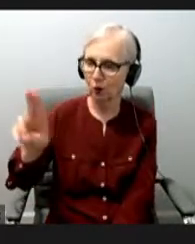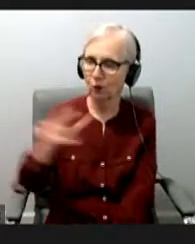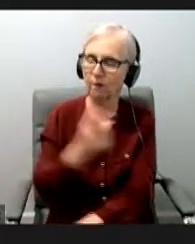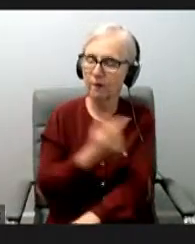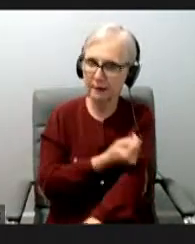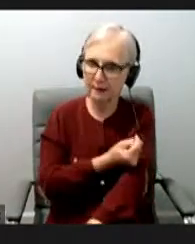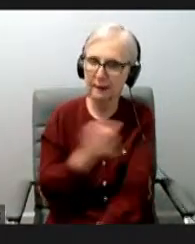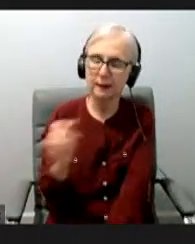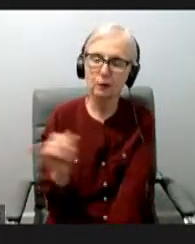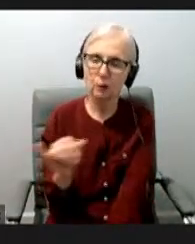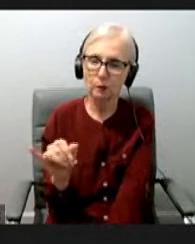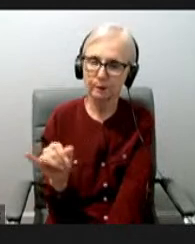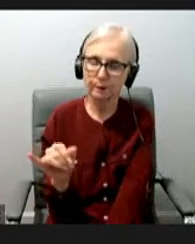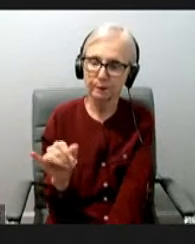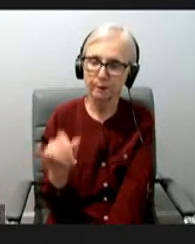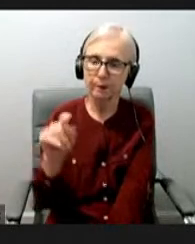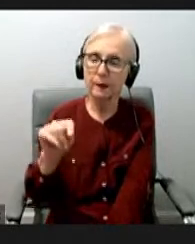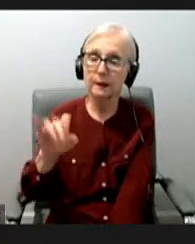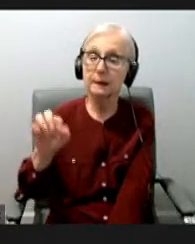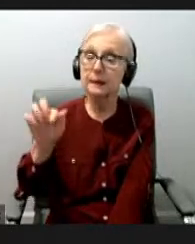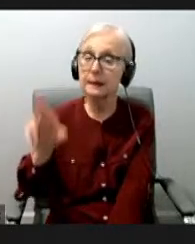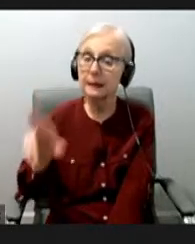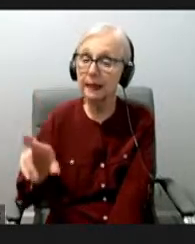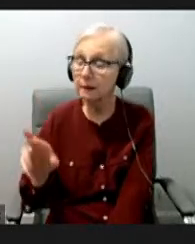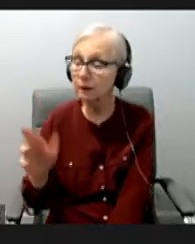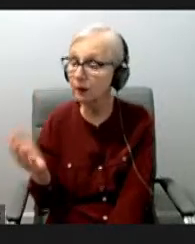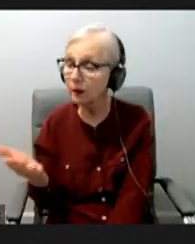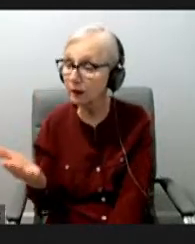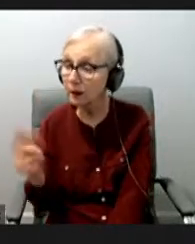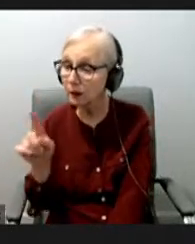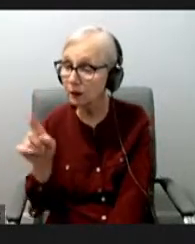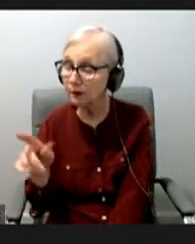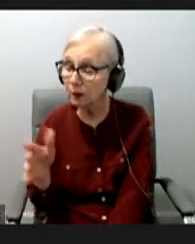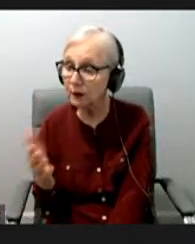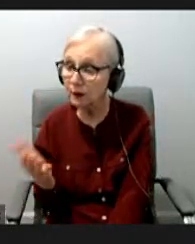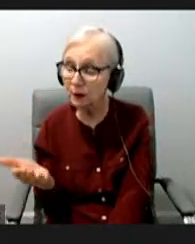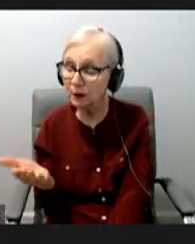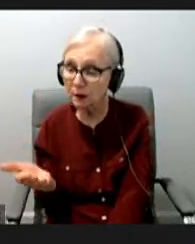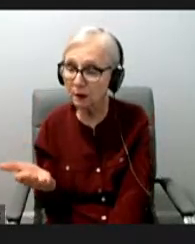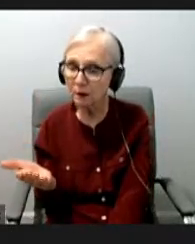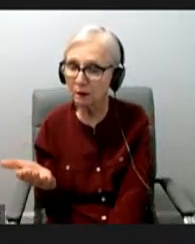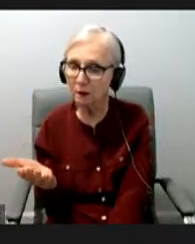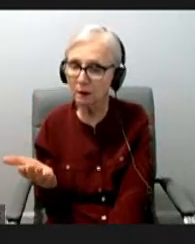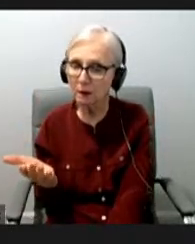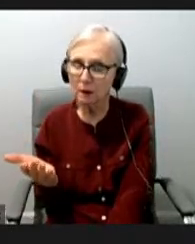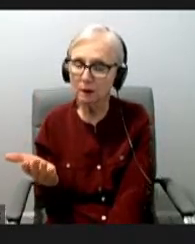All right, Taylor, are you available to unmute yourself? Did you have a question? Give him one more shot.